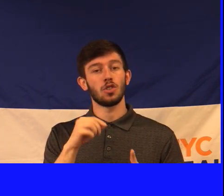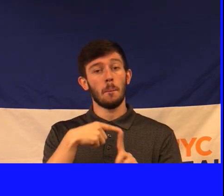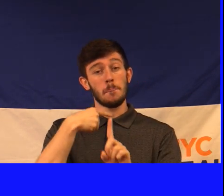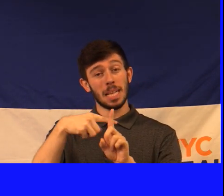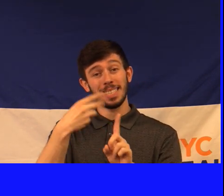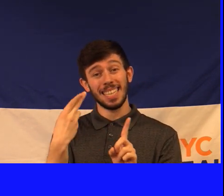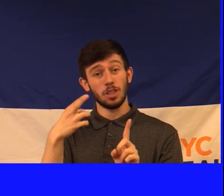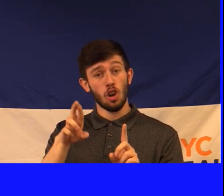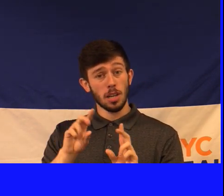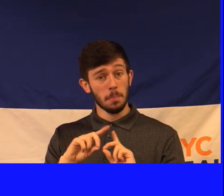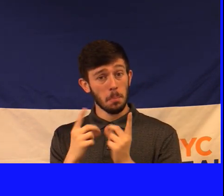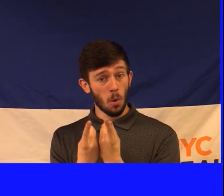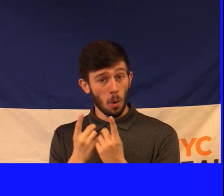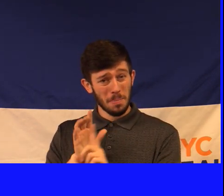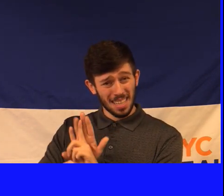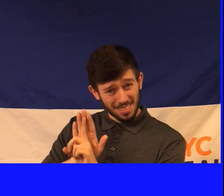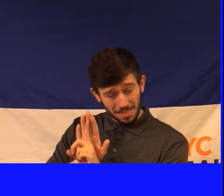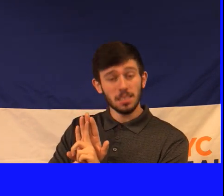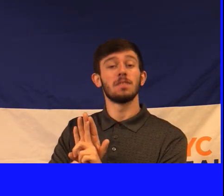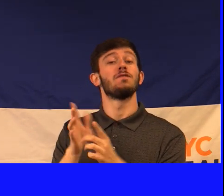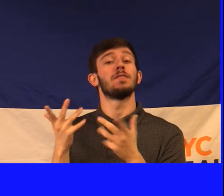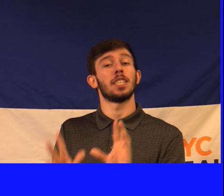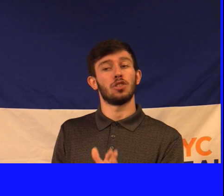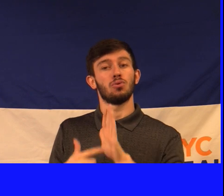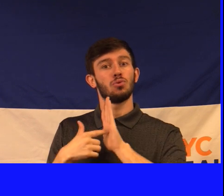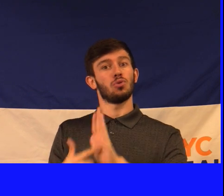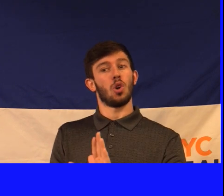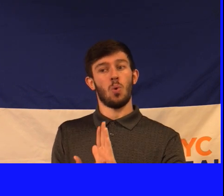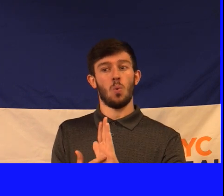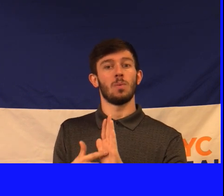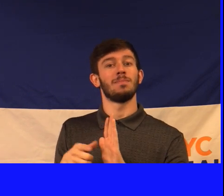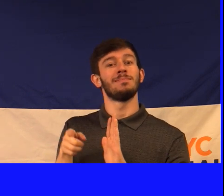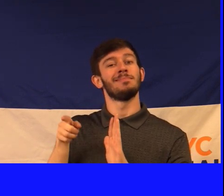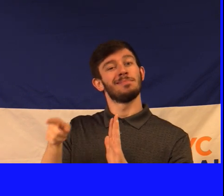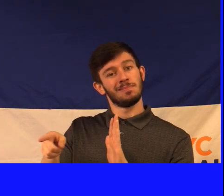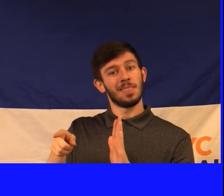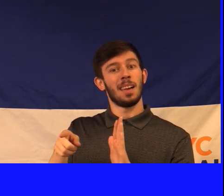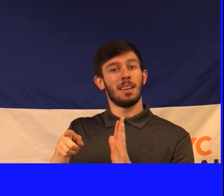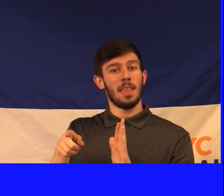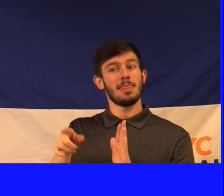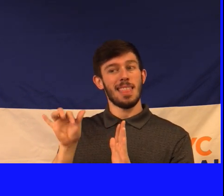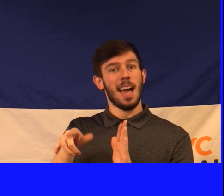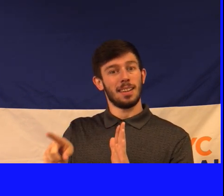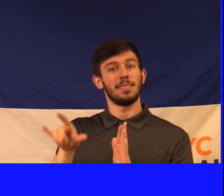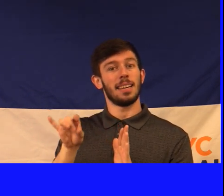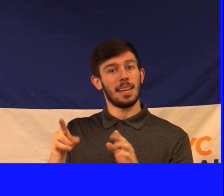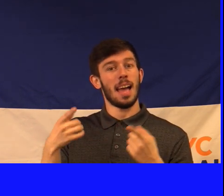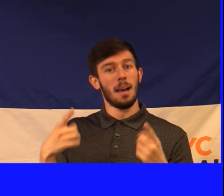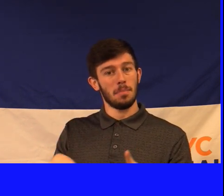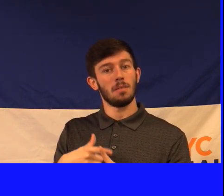Human Resources Department revealed that they were a result of recording errors.